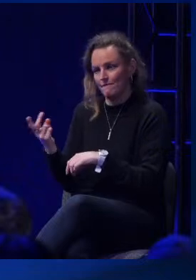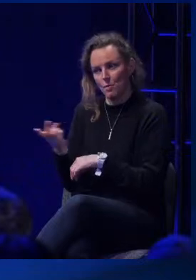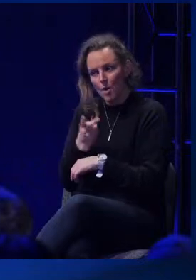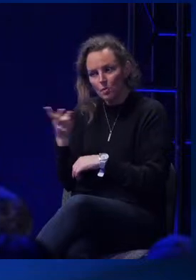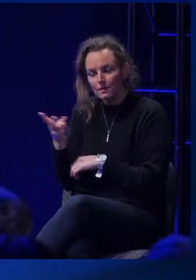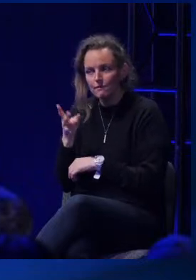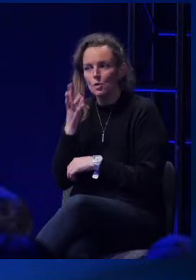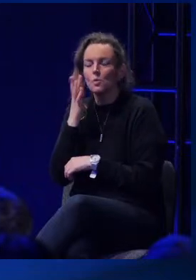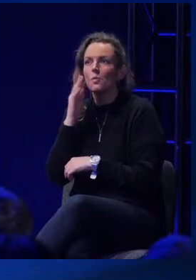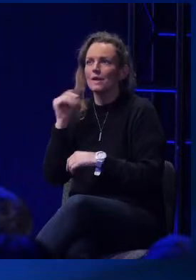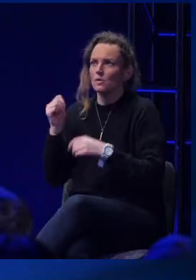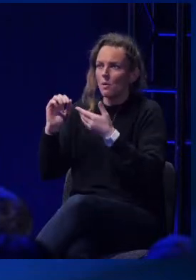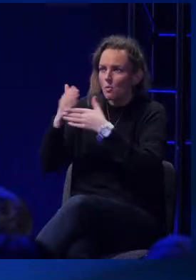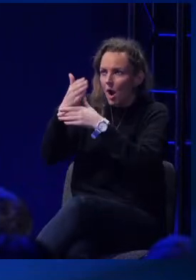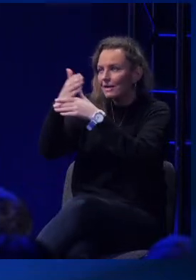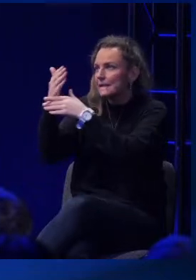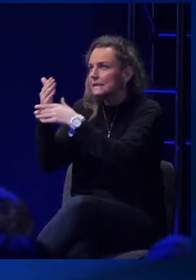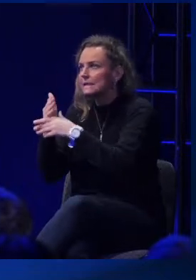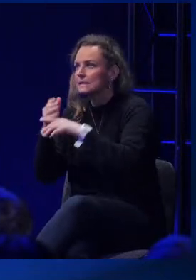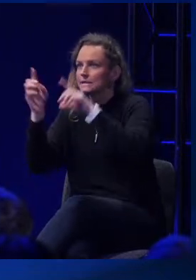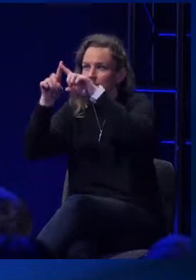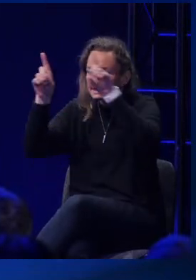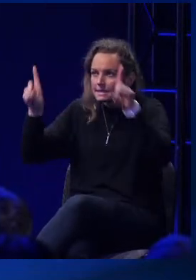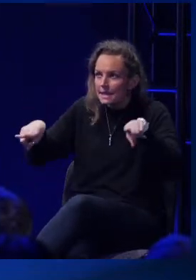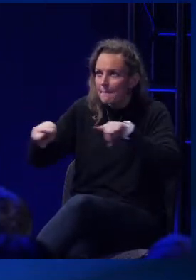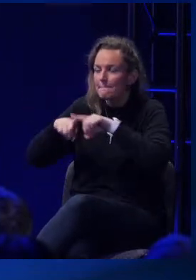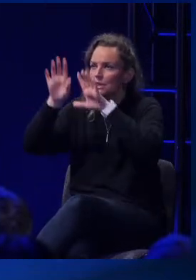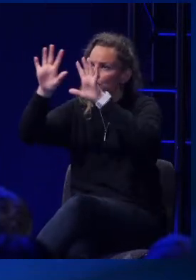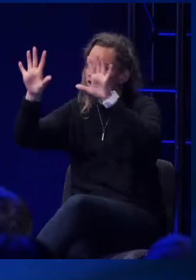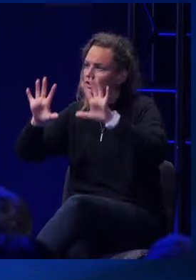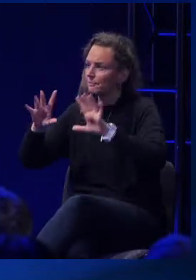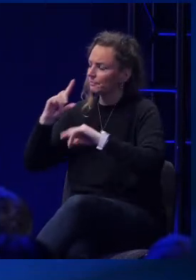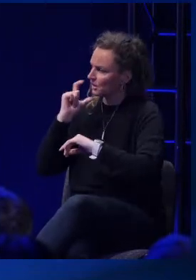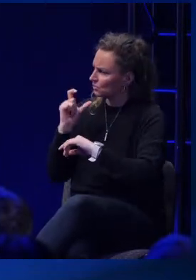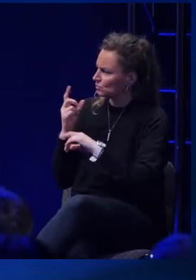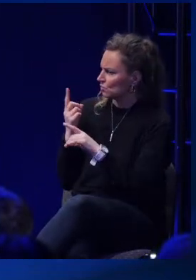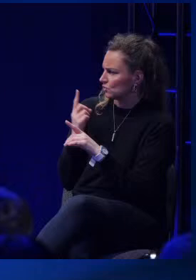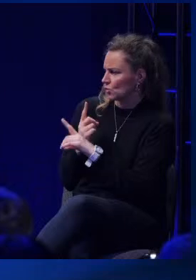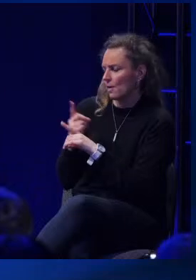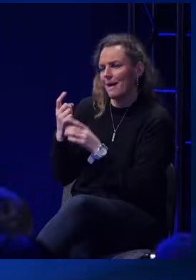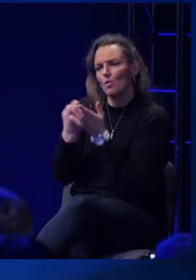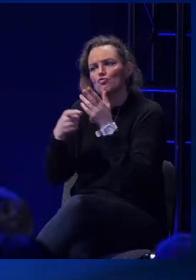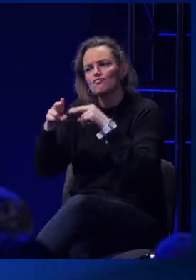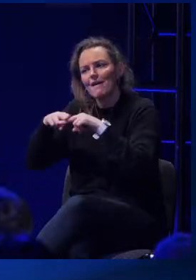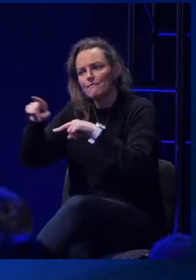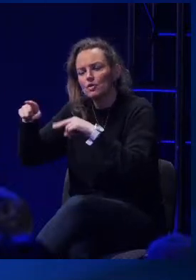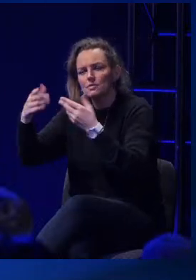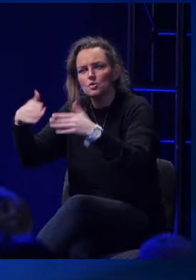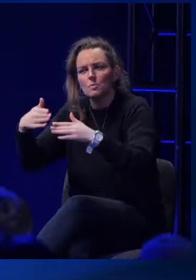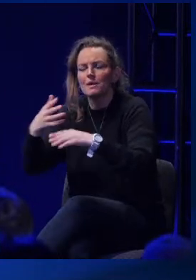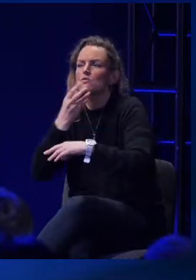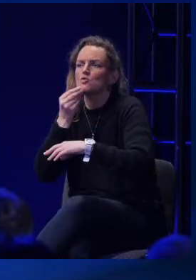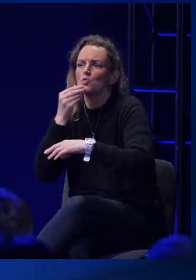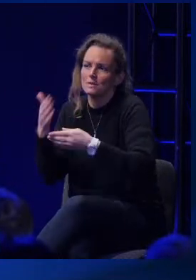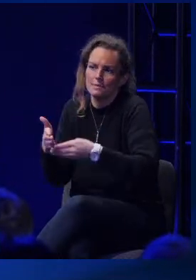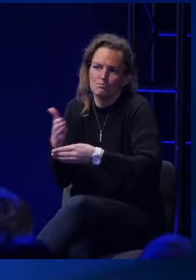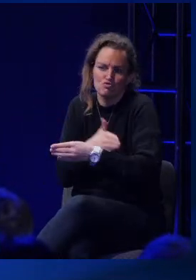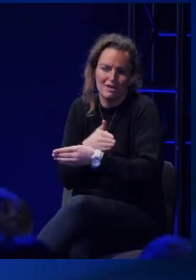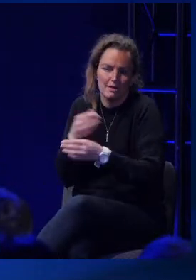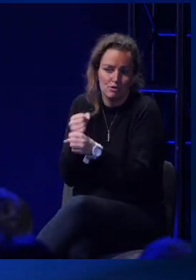when working the image. Can you tell us more about the reference used in pre-production for this project, and how did